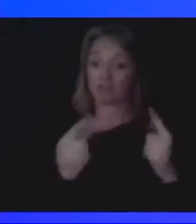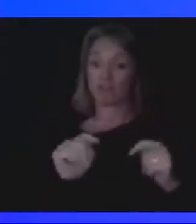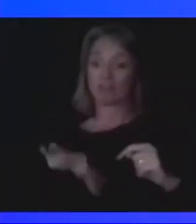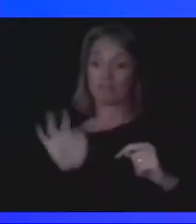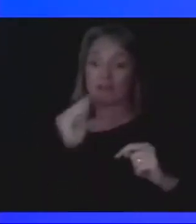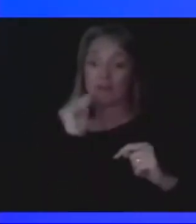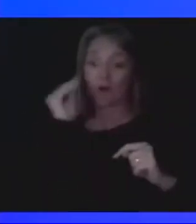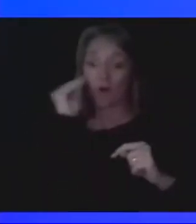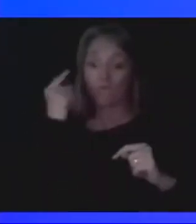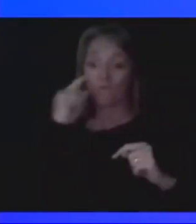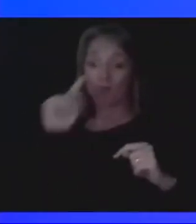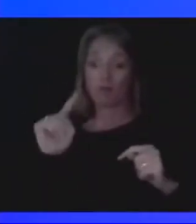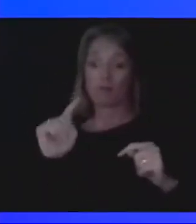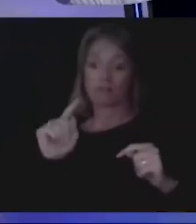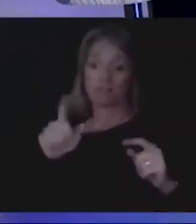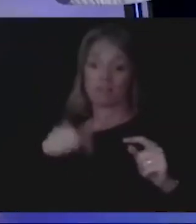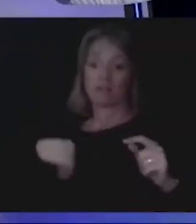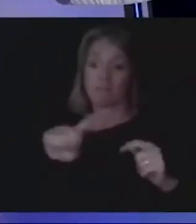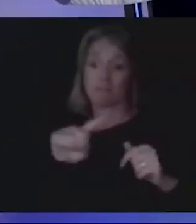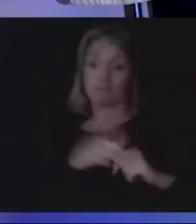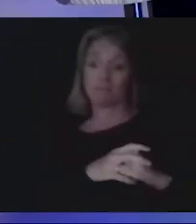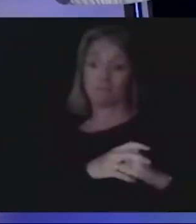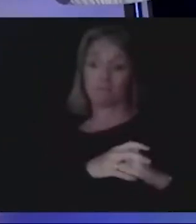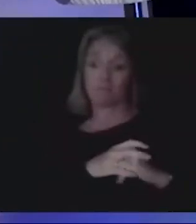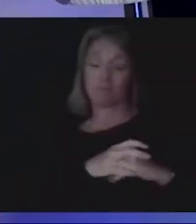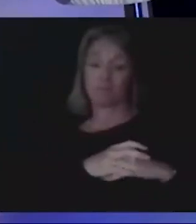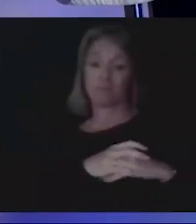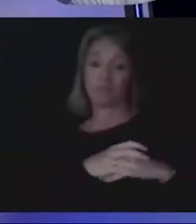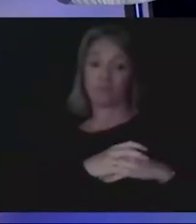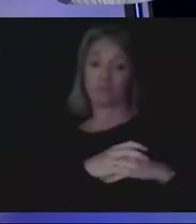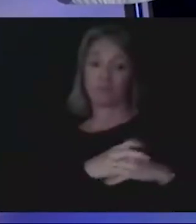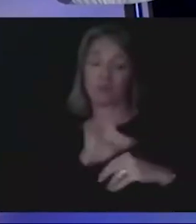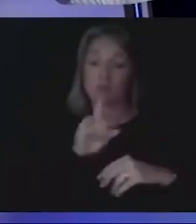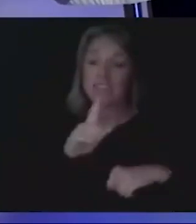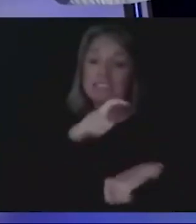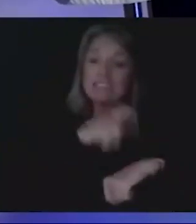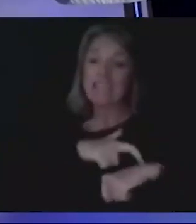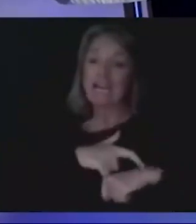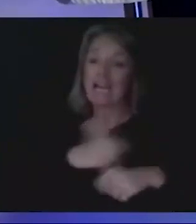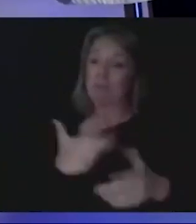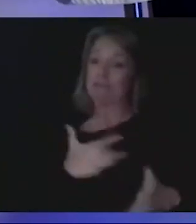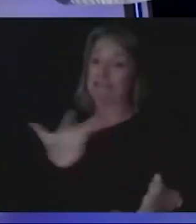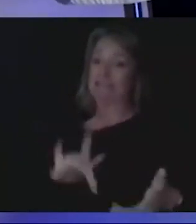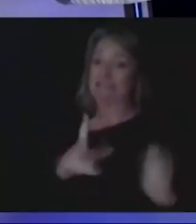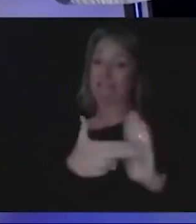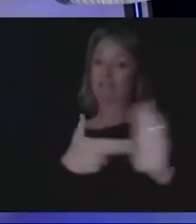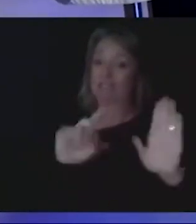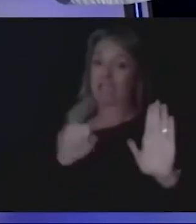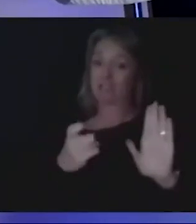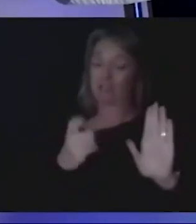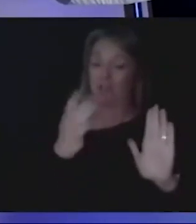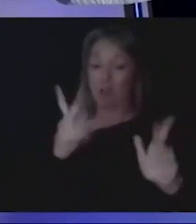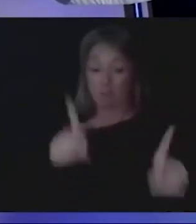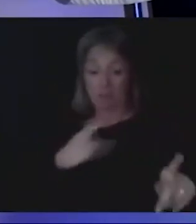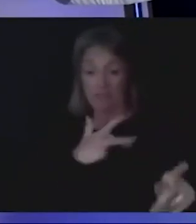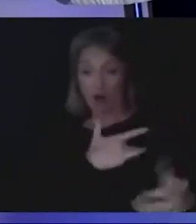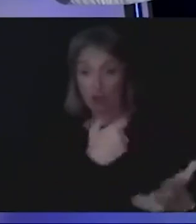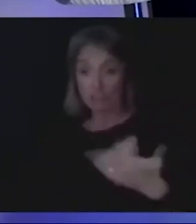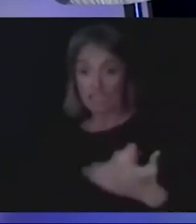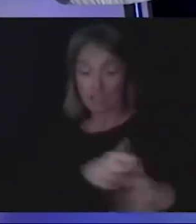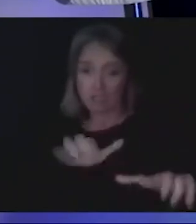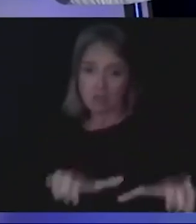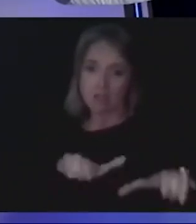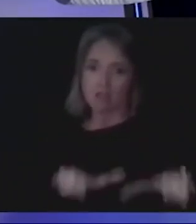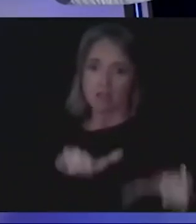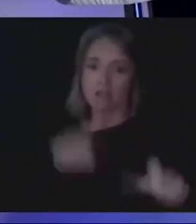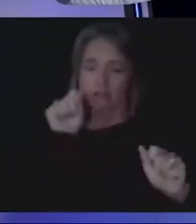really frustrating. Well, and it is, especially with these time-sensitive diagnoses. If you're standing in somebody's house, you know they're having a heart attack, they're gone down, you resuscitated them. You've got, I